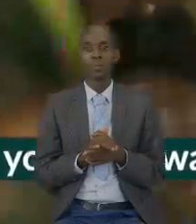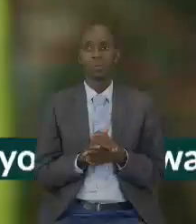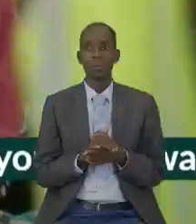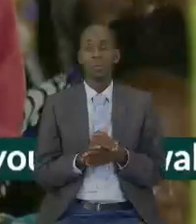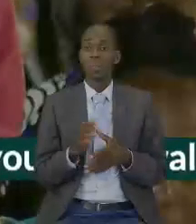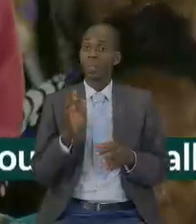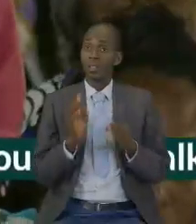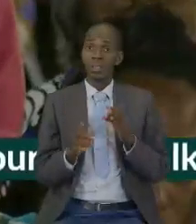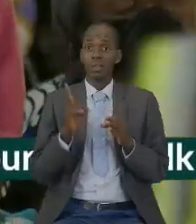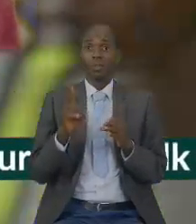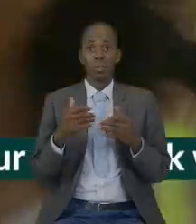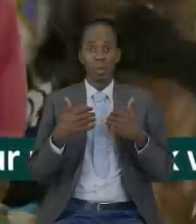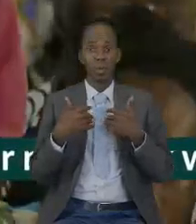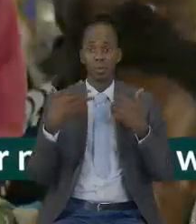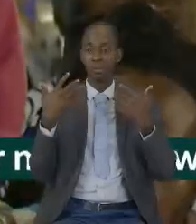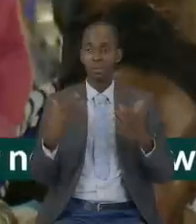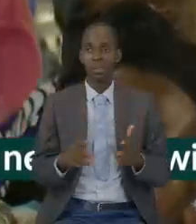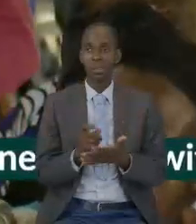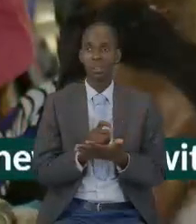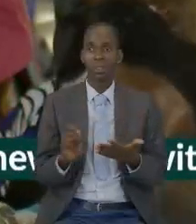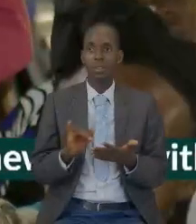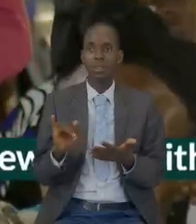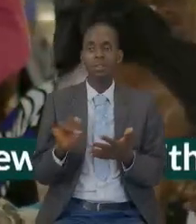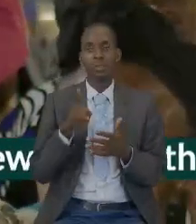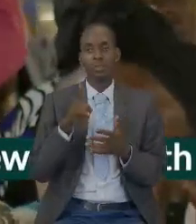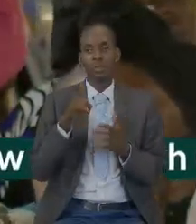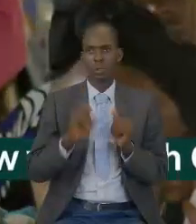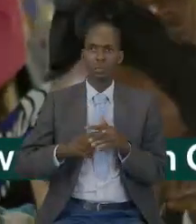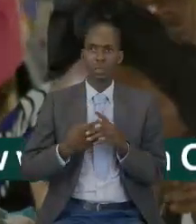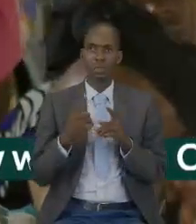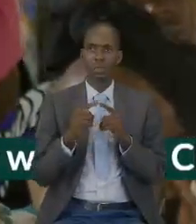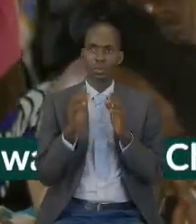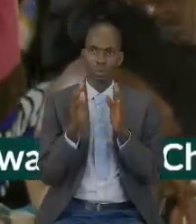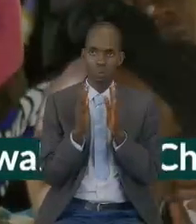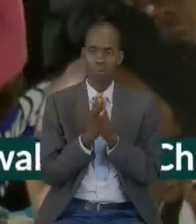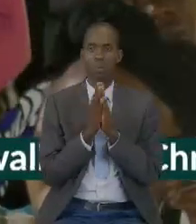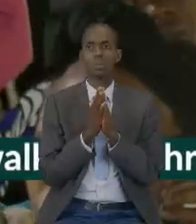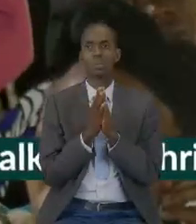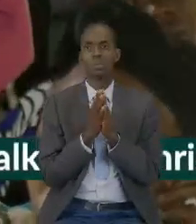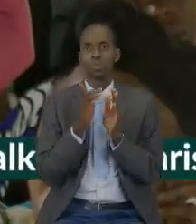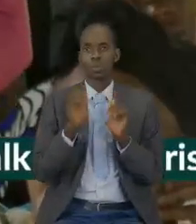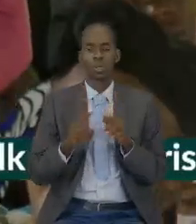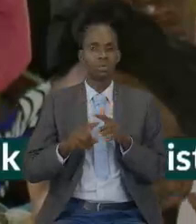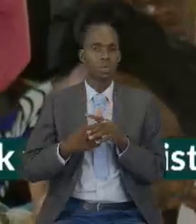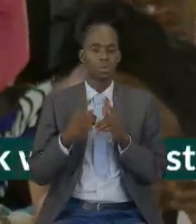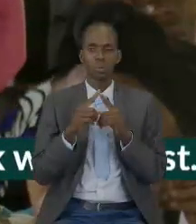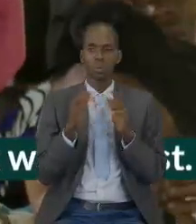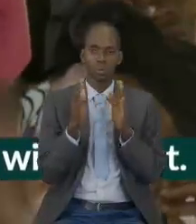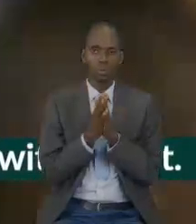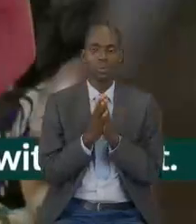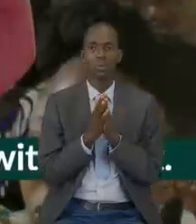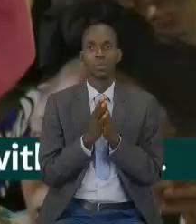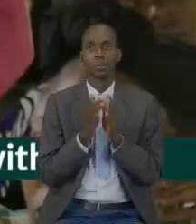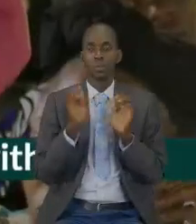right. Let's do that quickly. Don't miss anybody out, because they're very precious to the pastor. Go